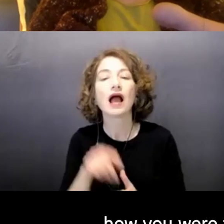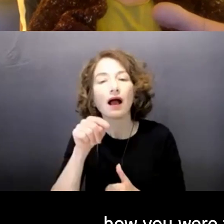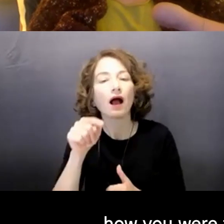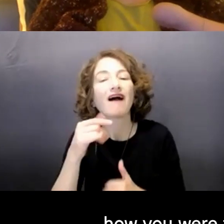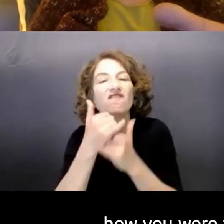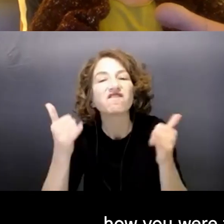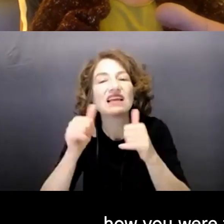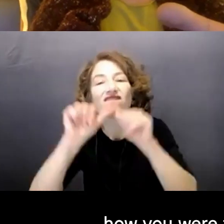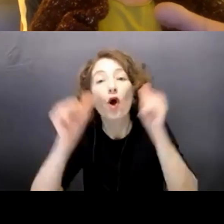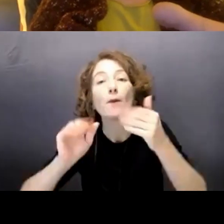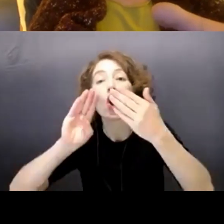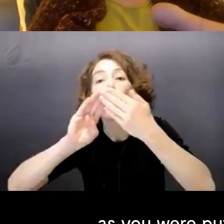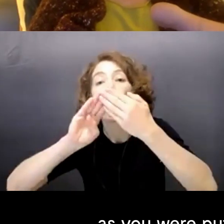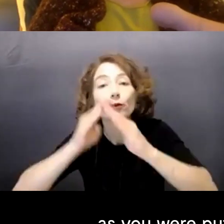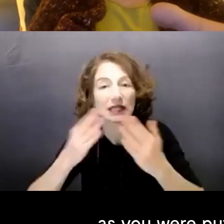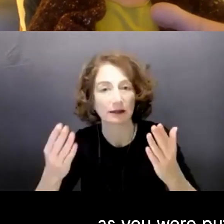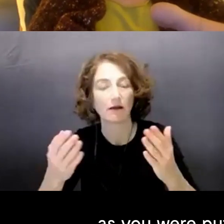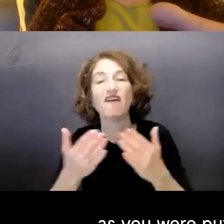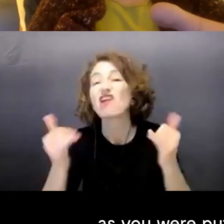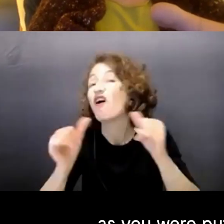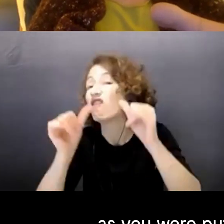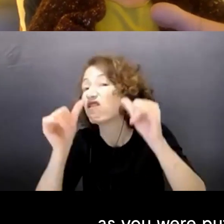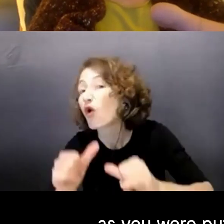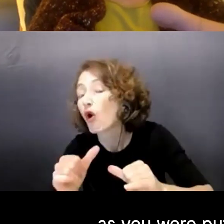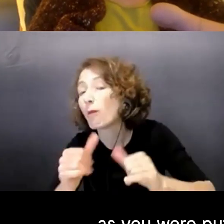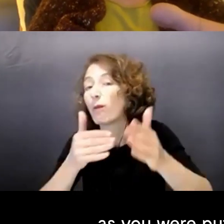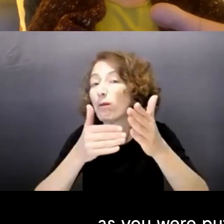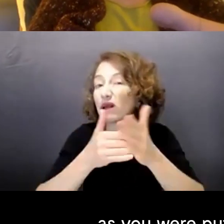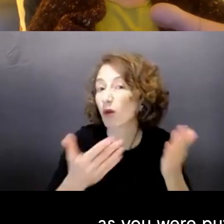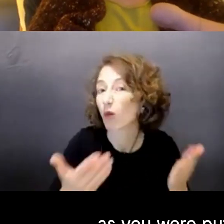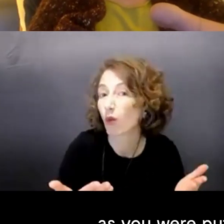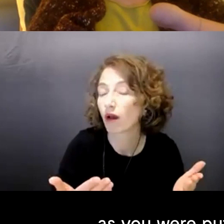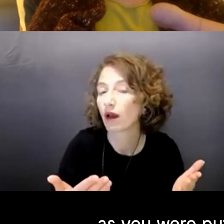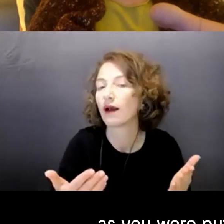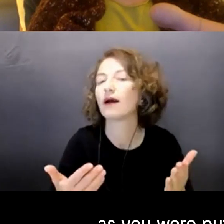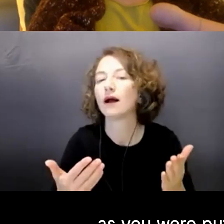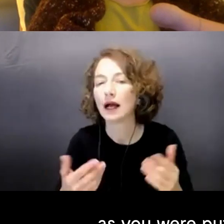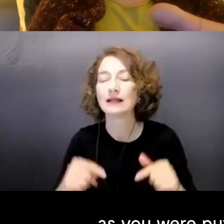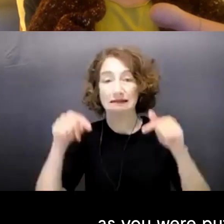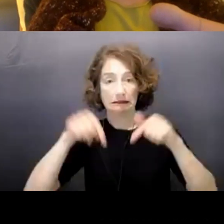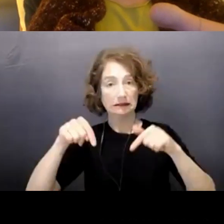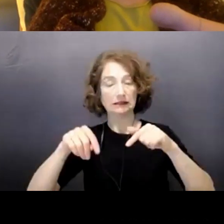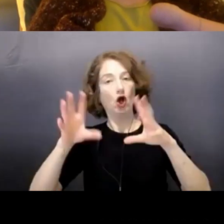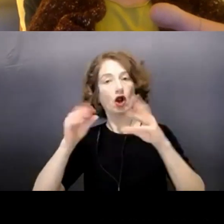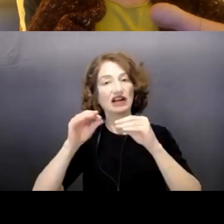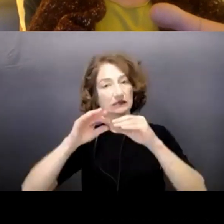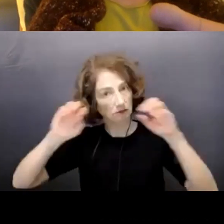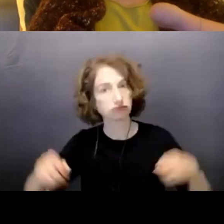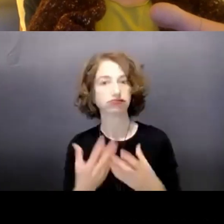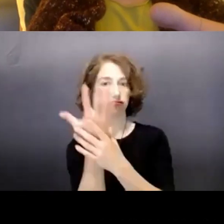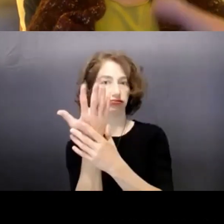about disability identity as you were putting together this event, but also the conference as a whole.